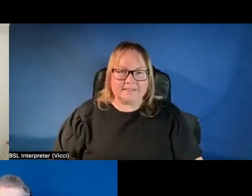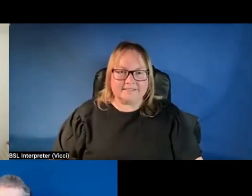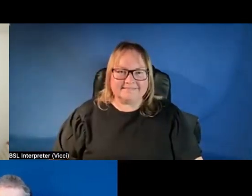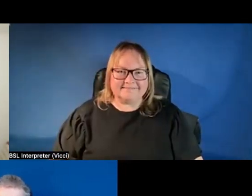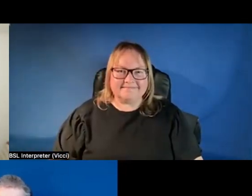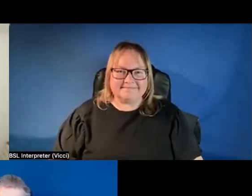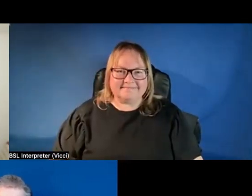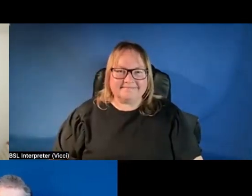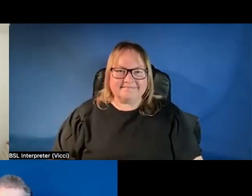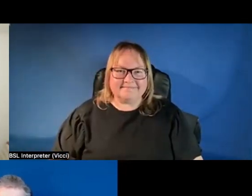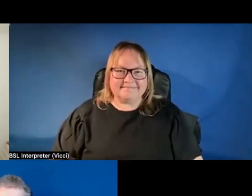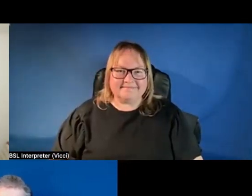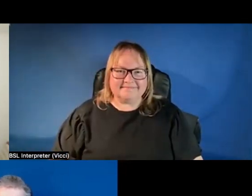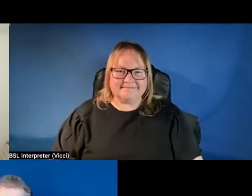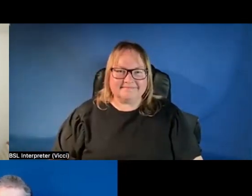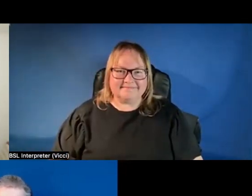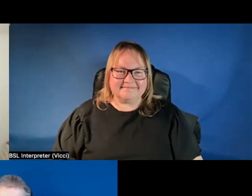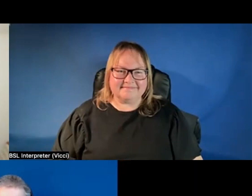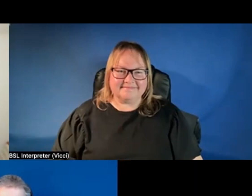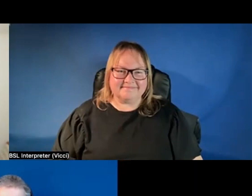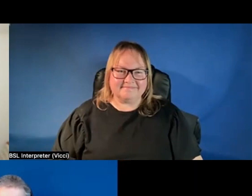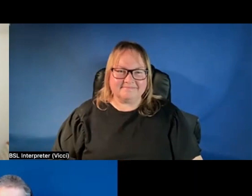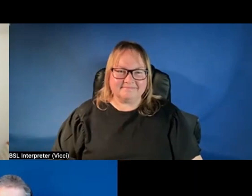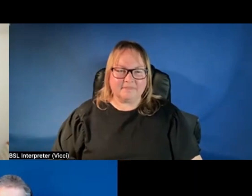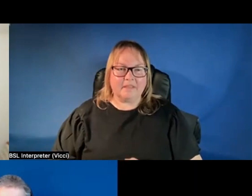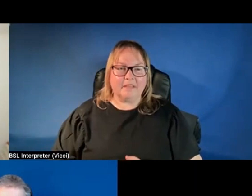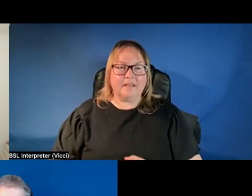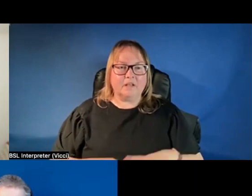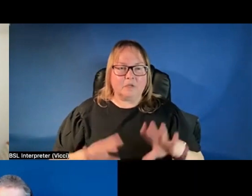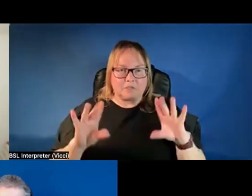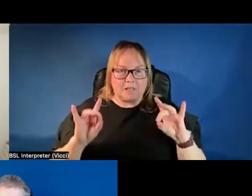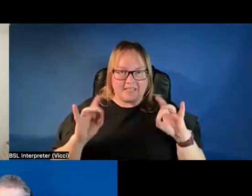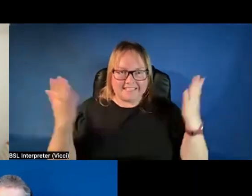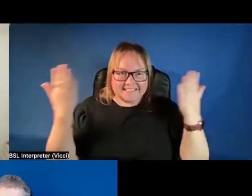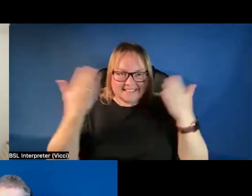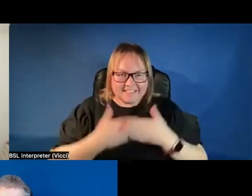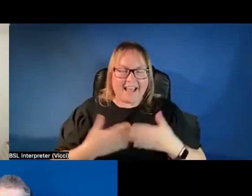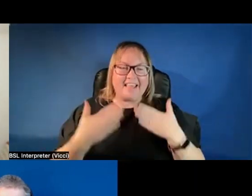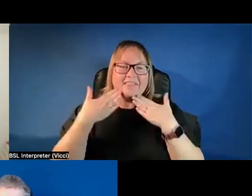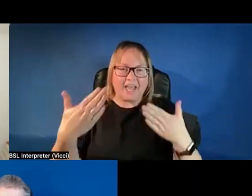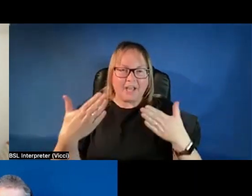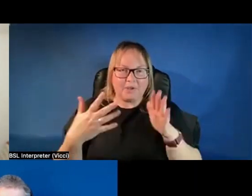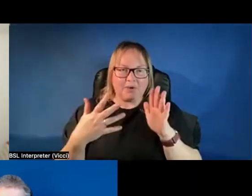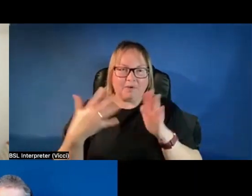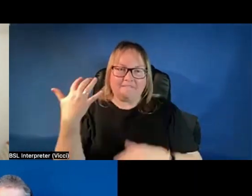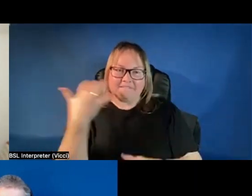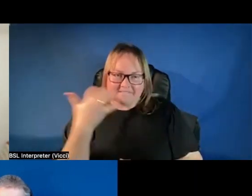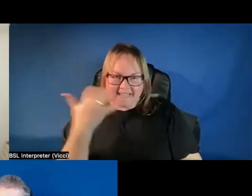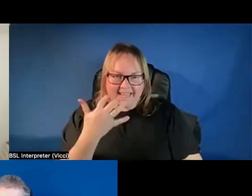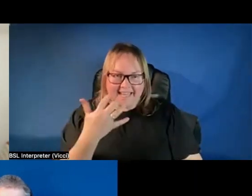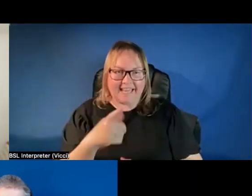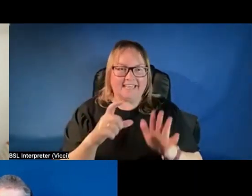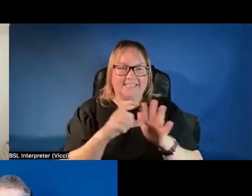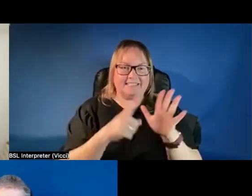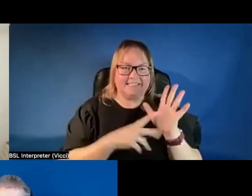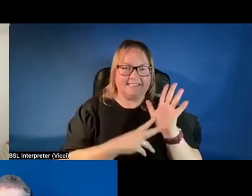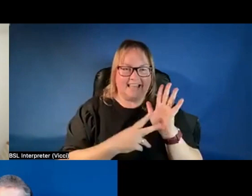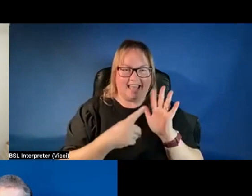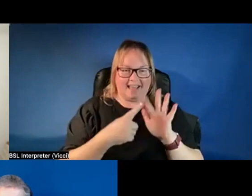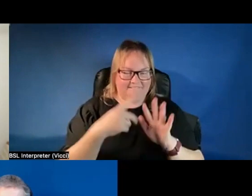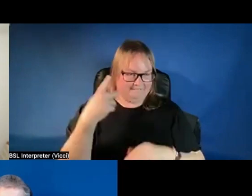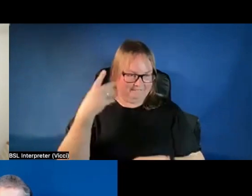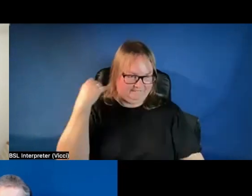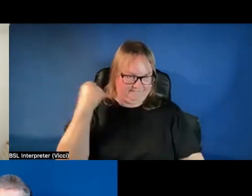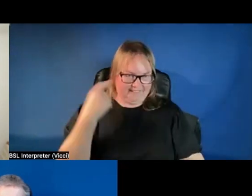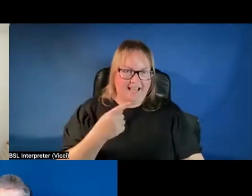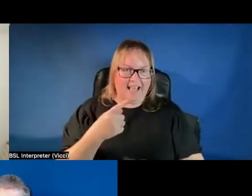Yeah, I think that's basically it for tonight. Thank you so much. Thank you, Vicky, our interpreter. Thank you, Dave, as well.